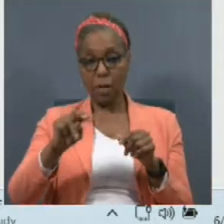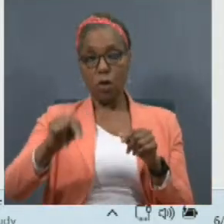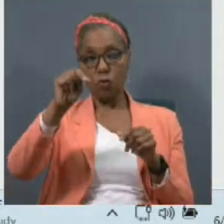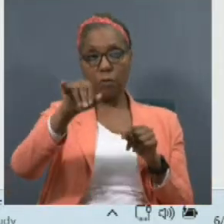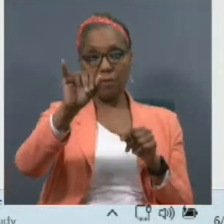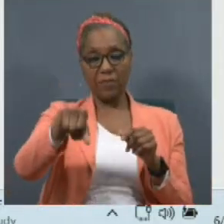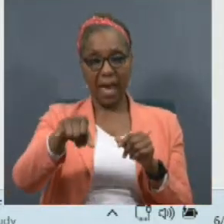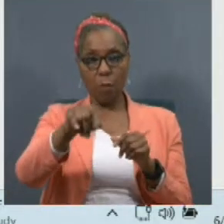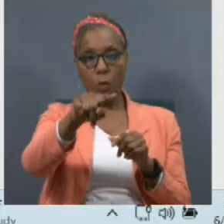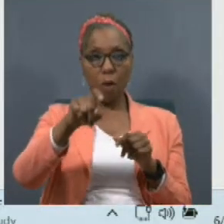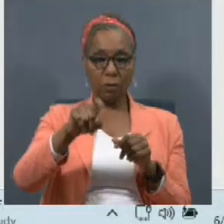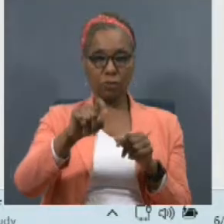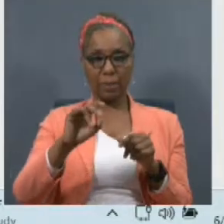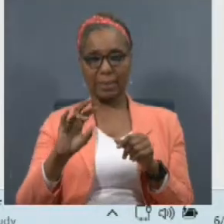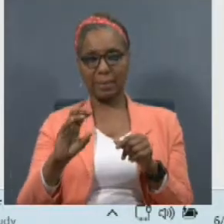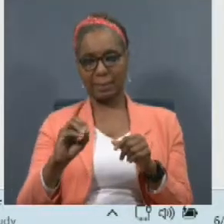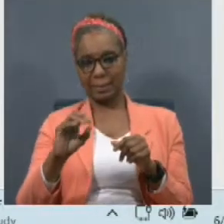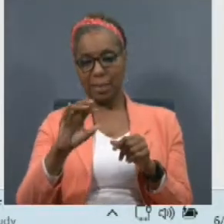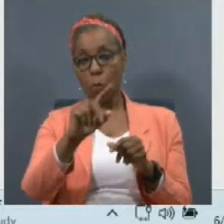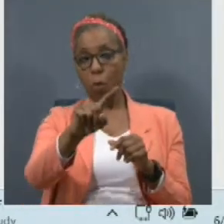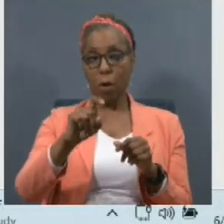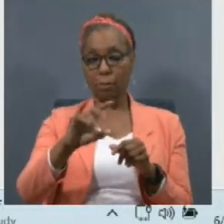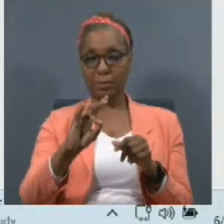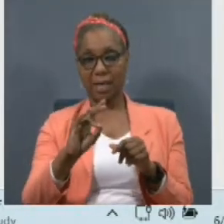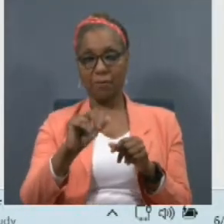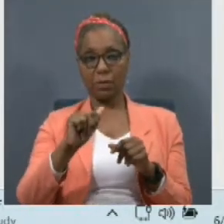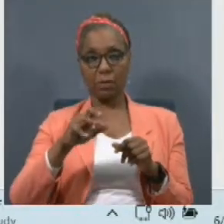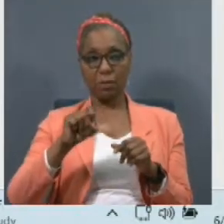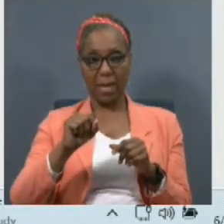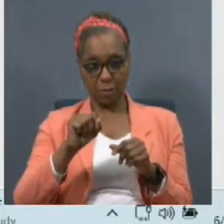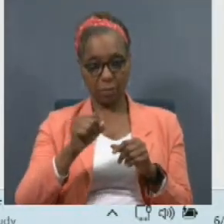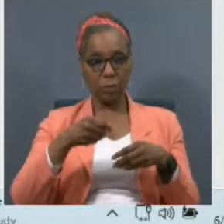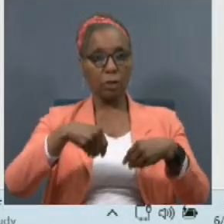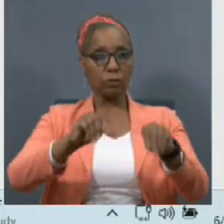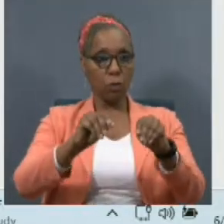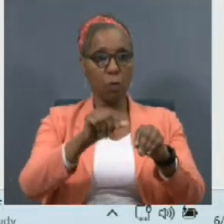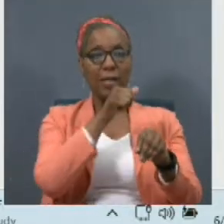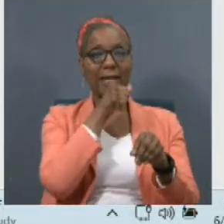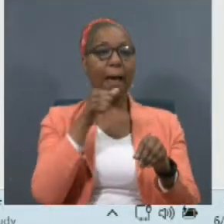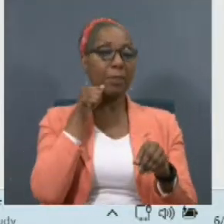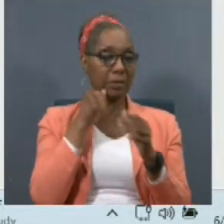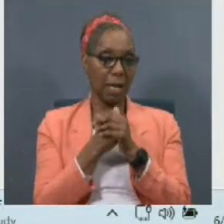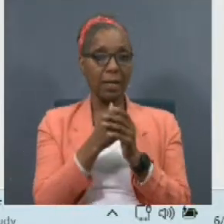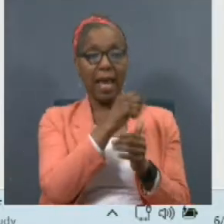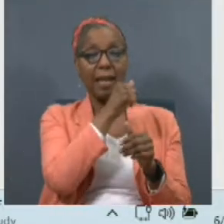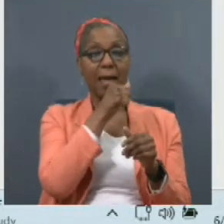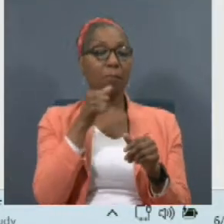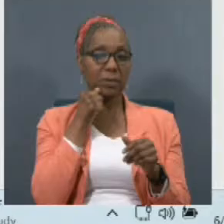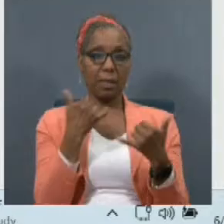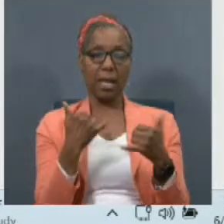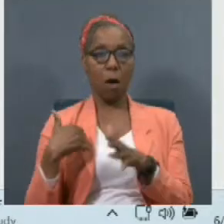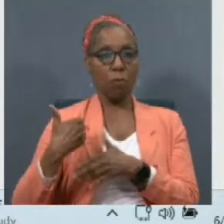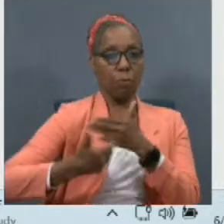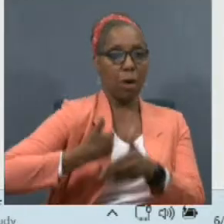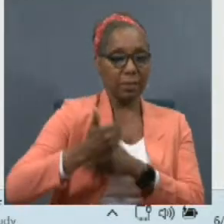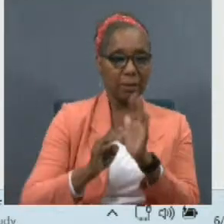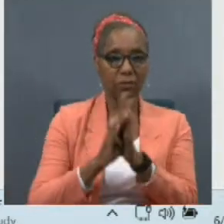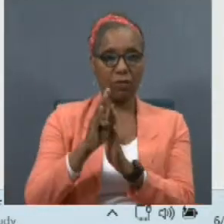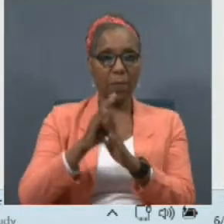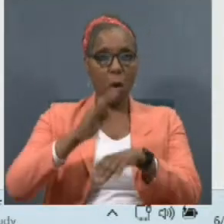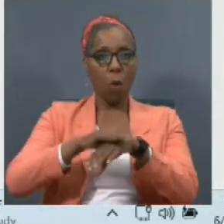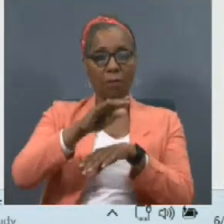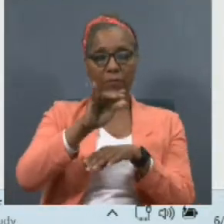that, 107 of those acres was subsequently sold to Amazon, and Amazon is in the process of developing